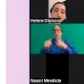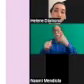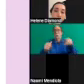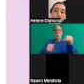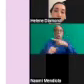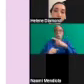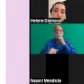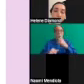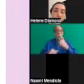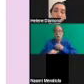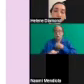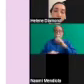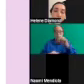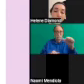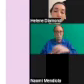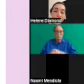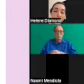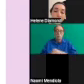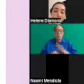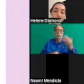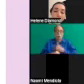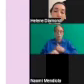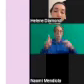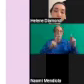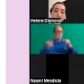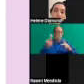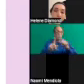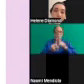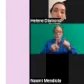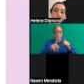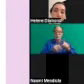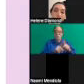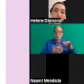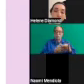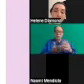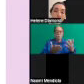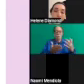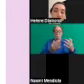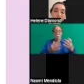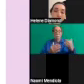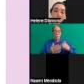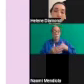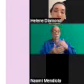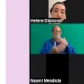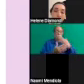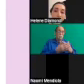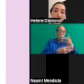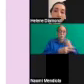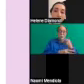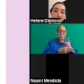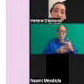Our population also is at higher risk for having abuse from caregivers or partners. I've